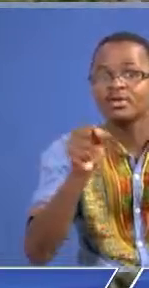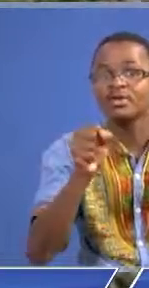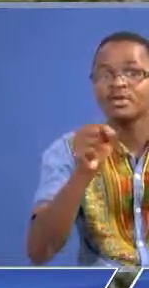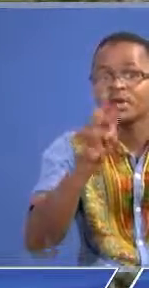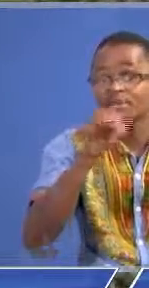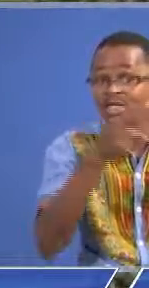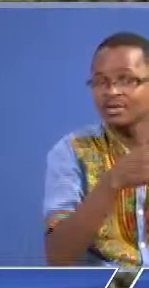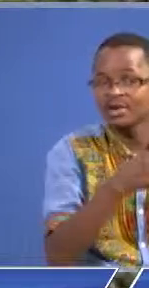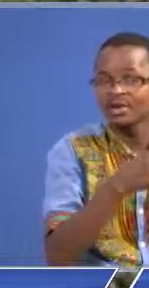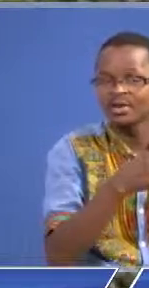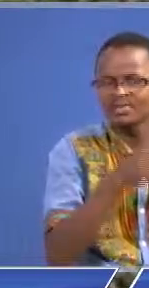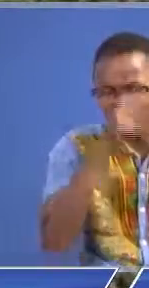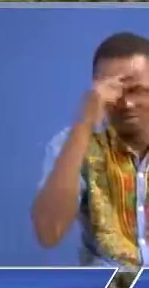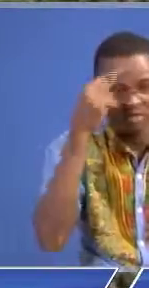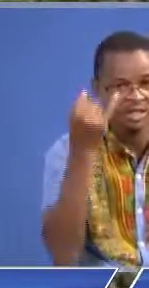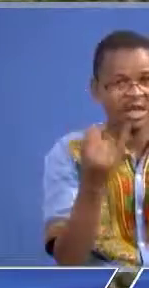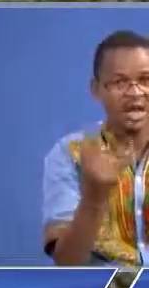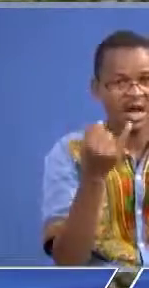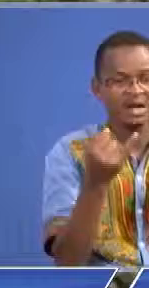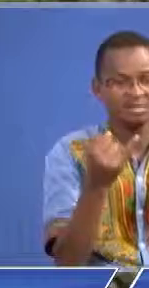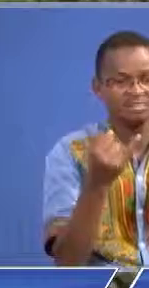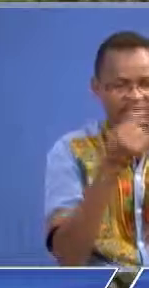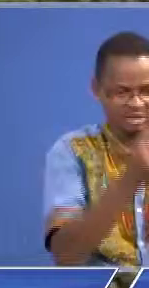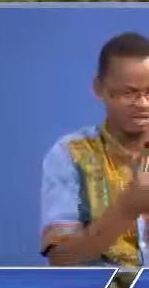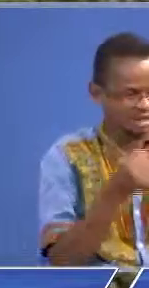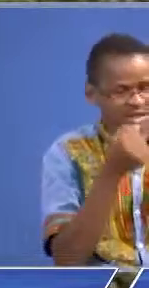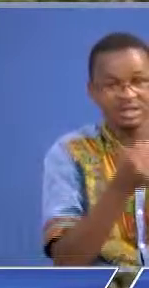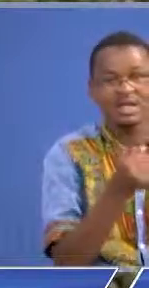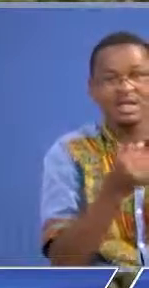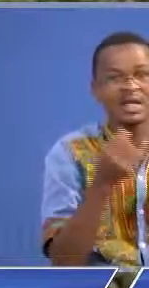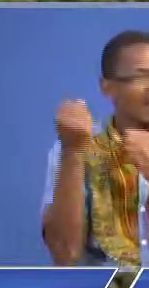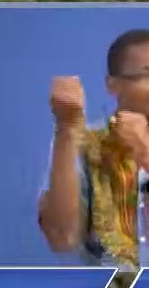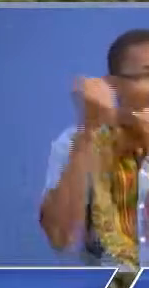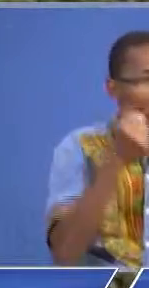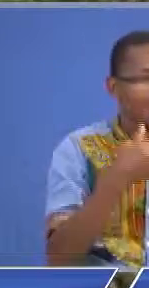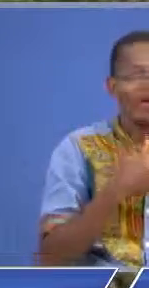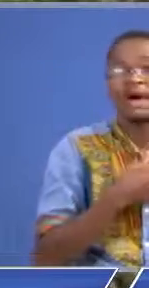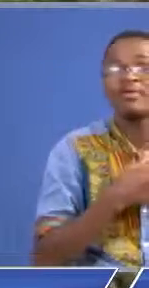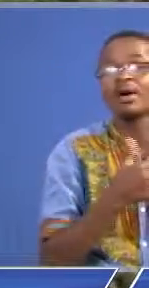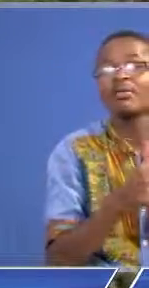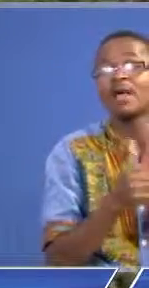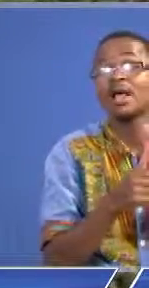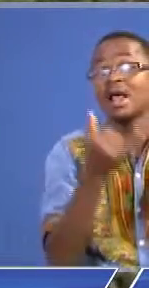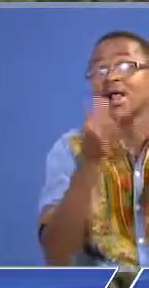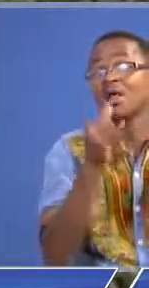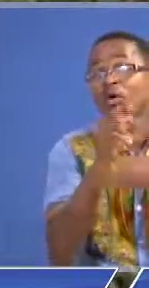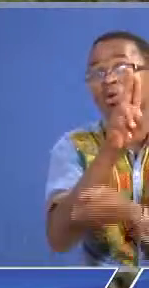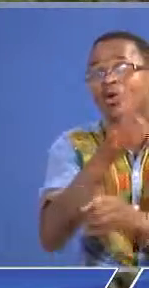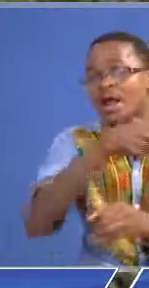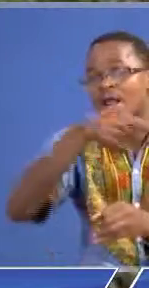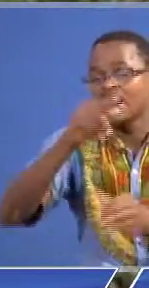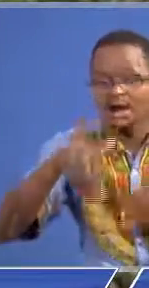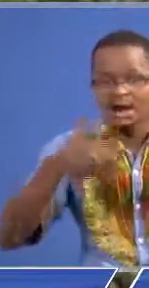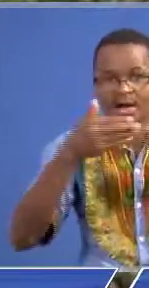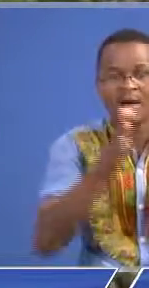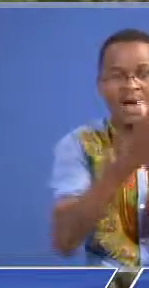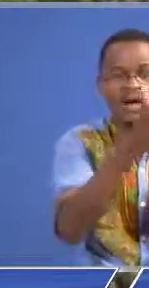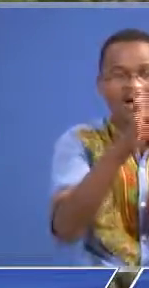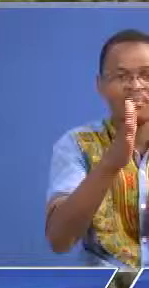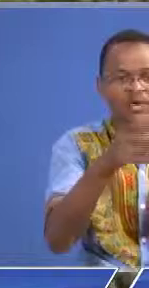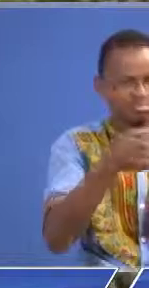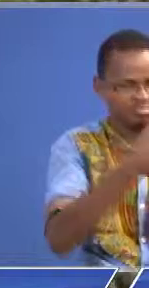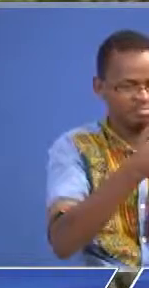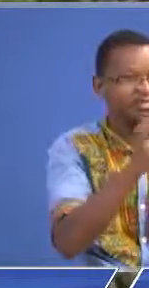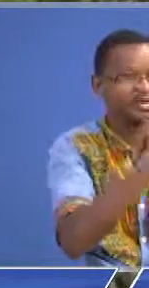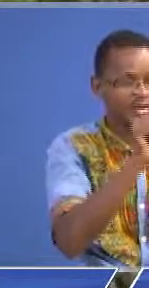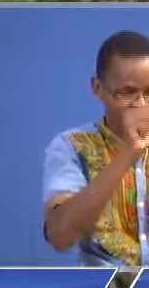sababu ukiangalia, sasa hivi sekta yetu ya miwa iko na shida. Na bado Rais alienda, akapeana na akafungua milango, akasema